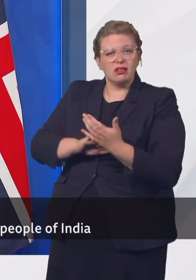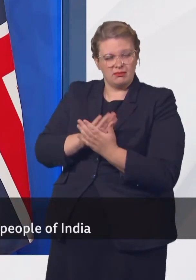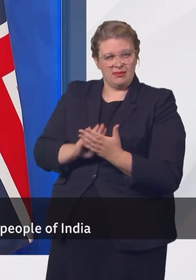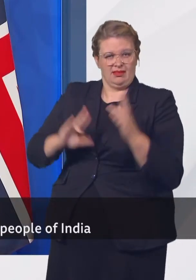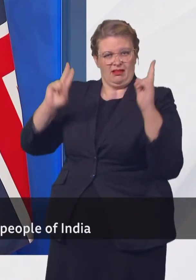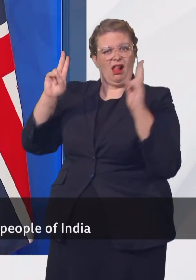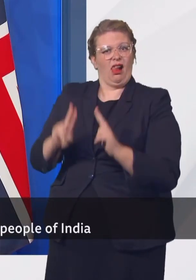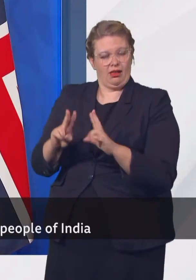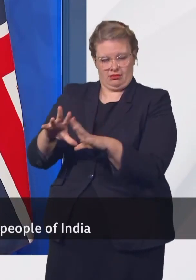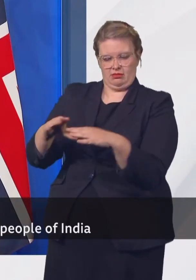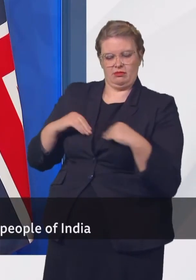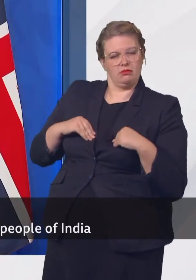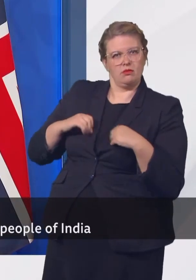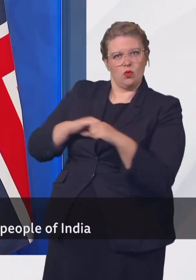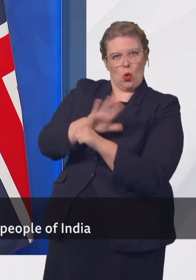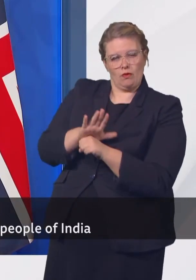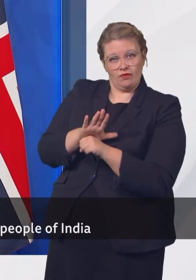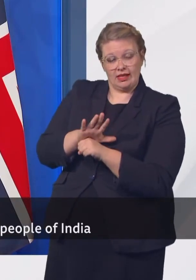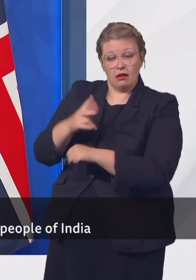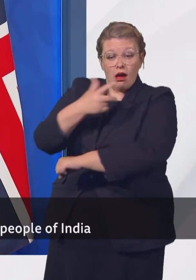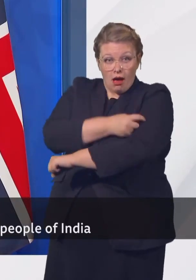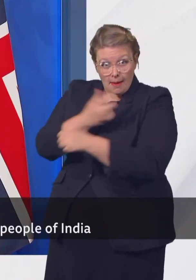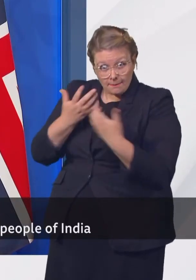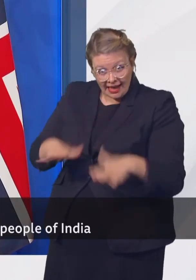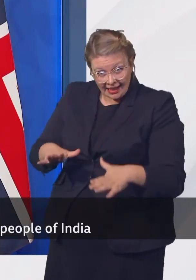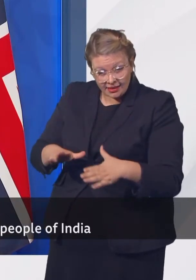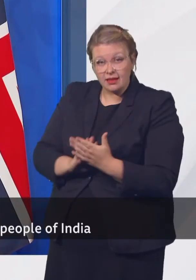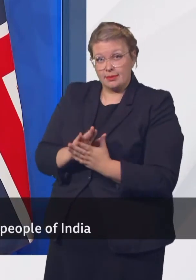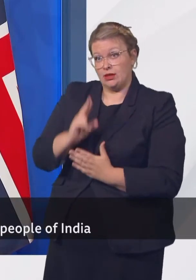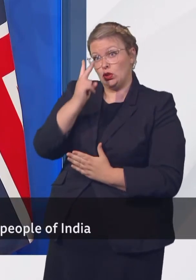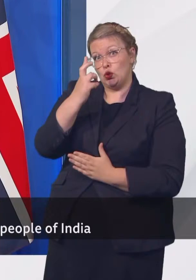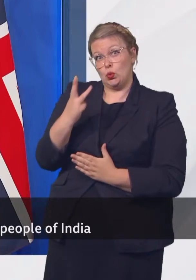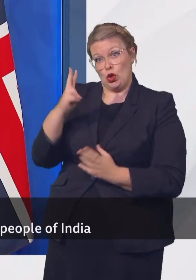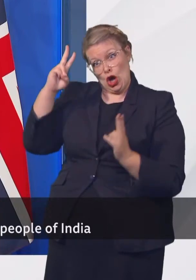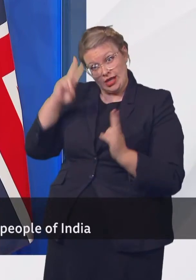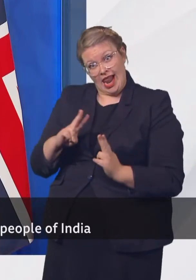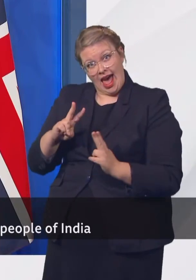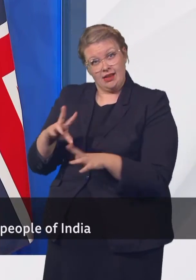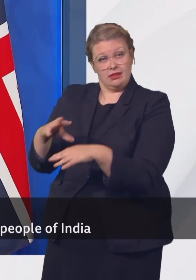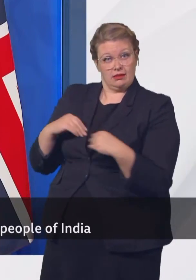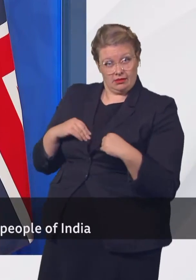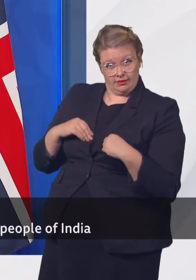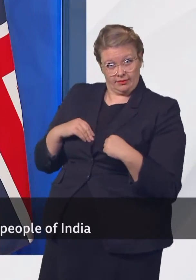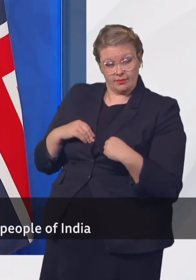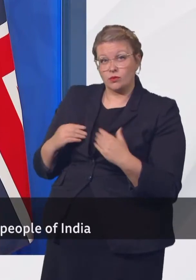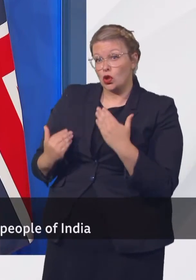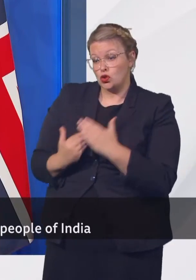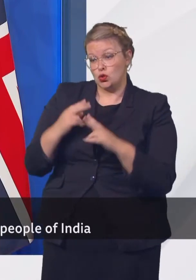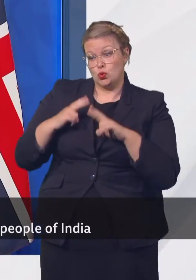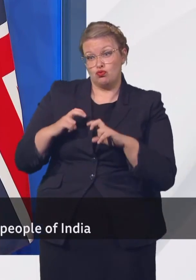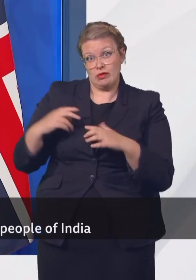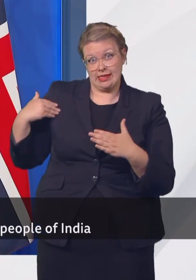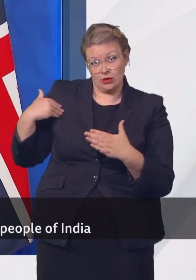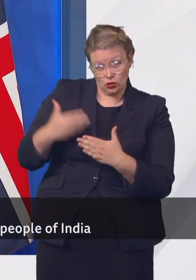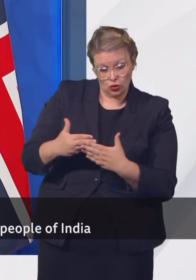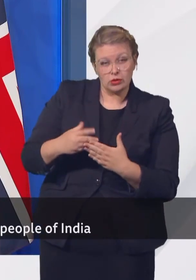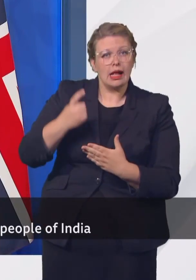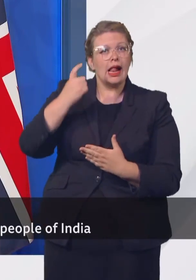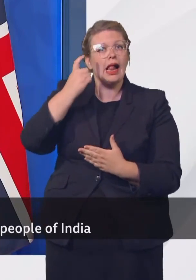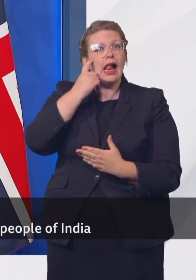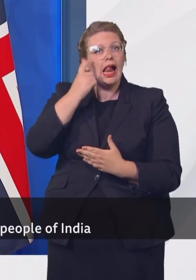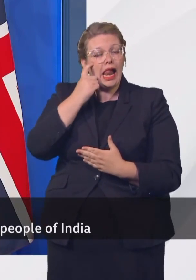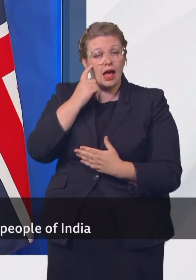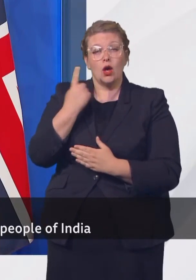around 2/3. This new data looked at people who tested positive after having received